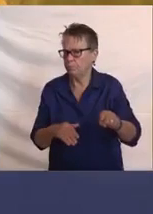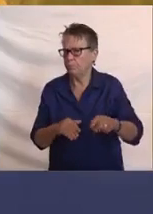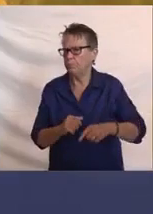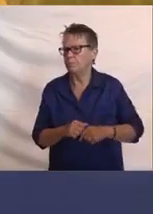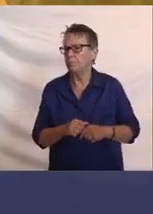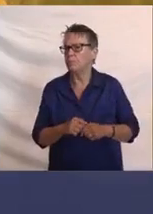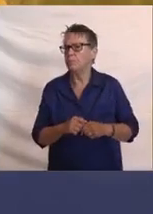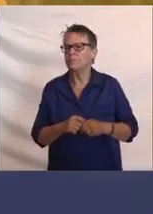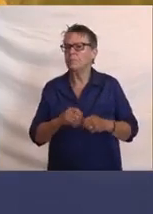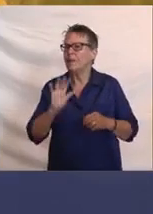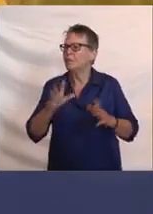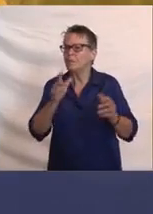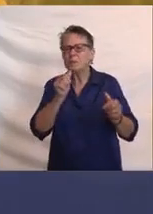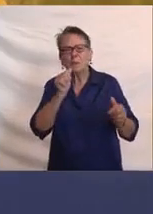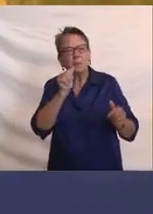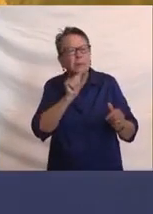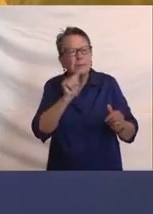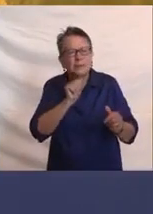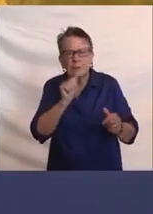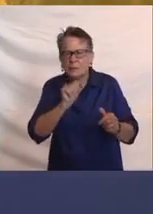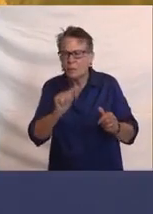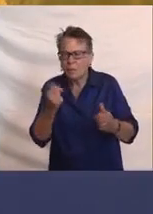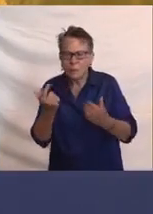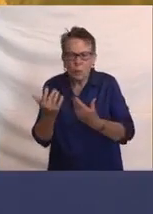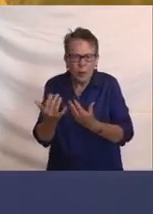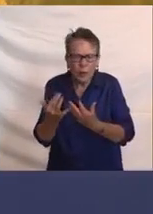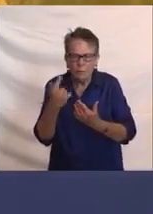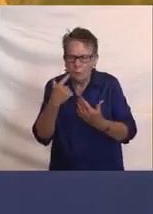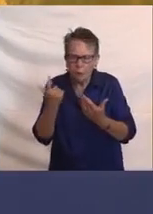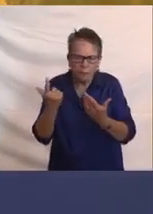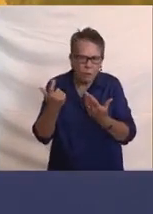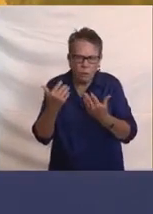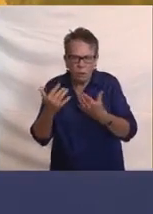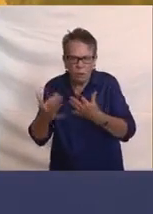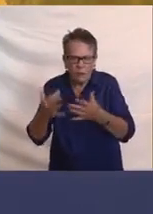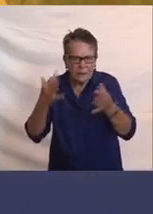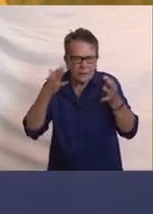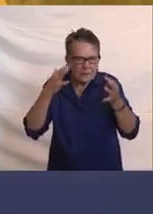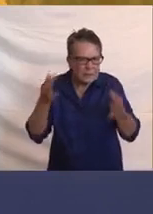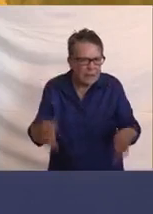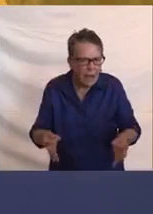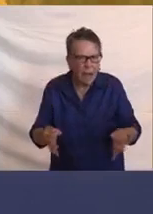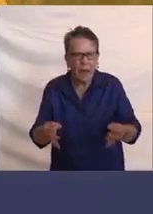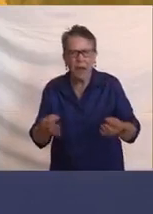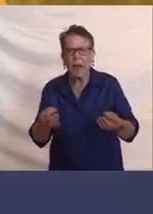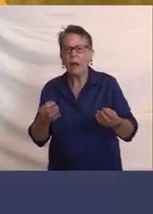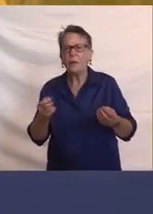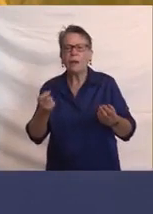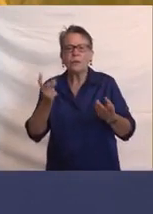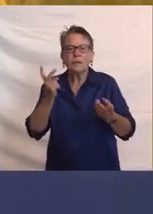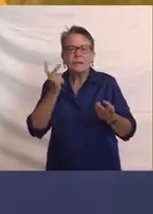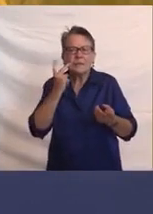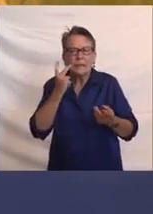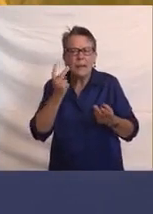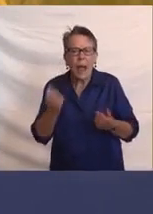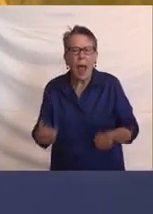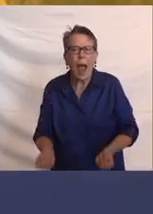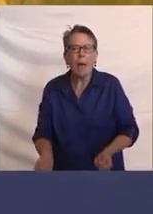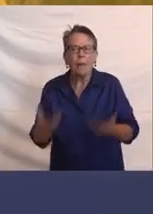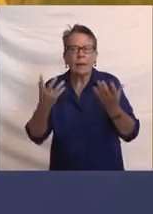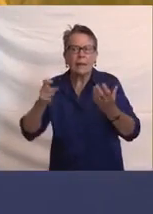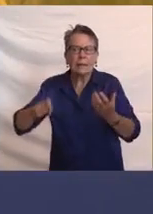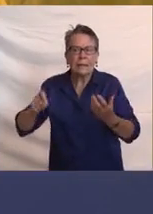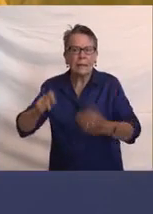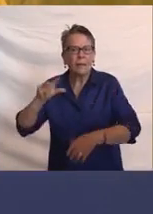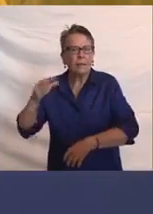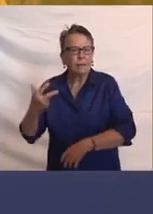us. When the bid ask is 400,000 versus 1.1 million, we've got to figure out the infrastructure has to follow that answer.